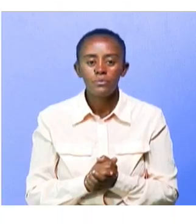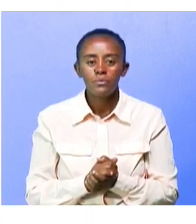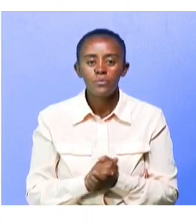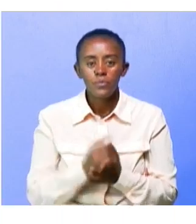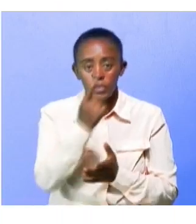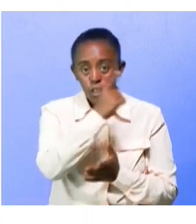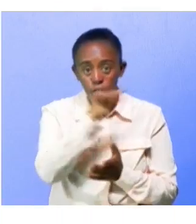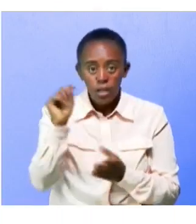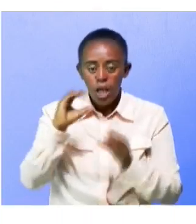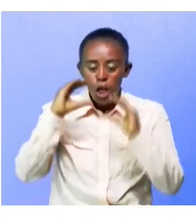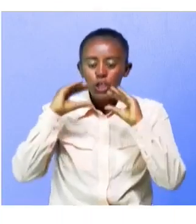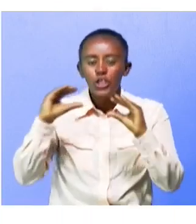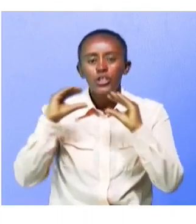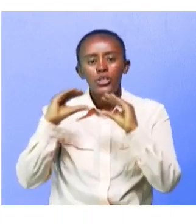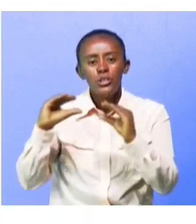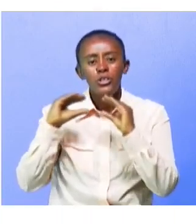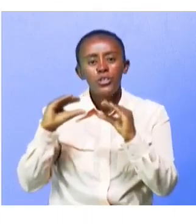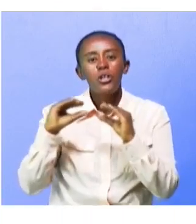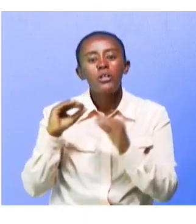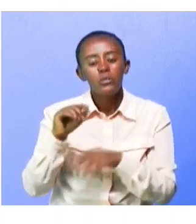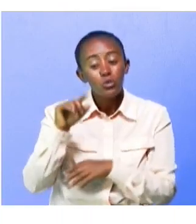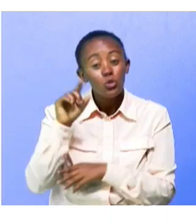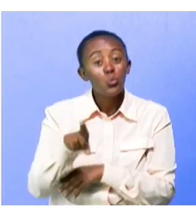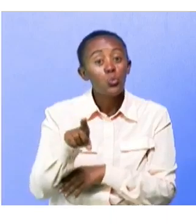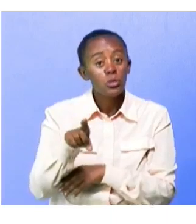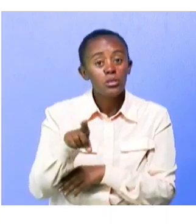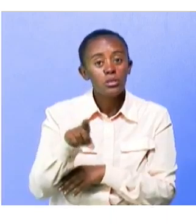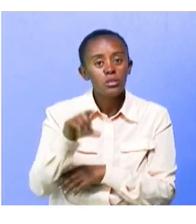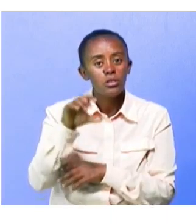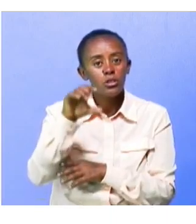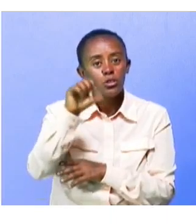should aware